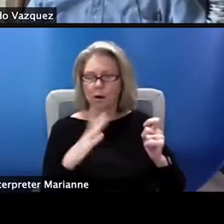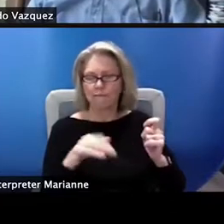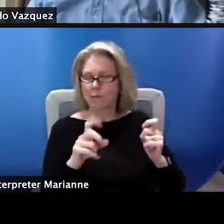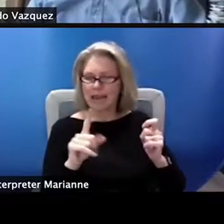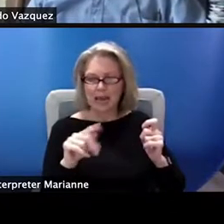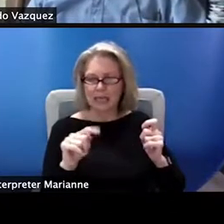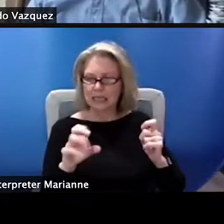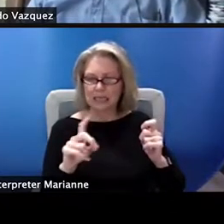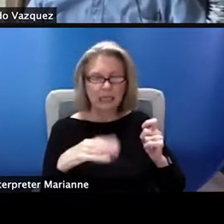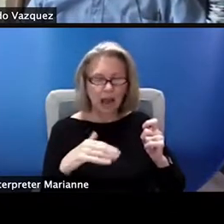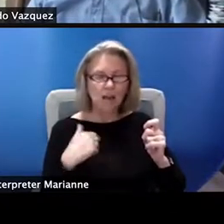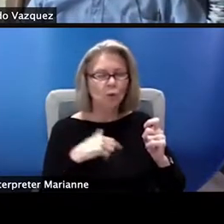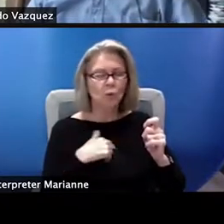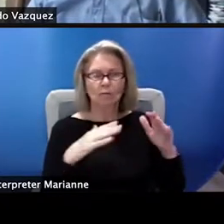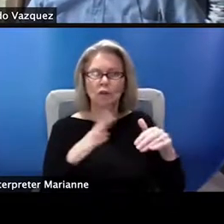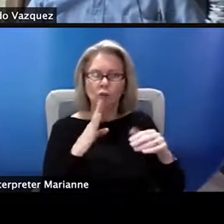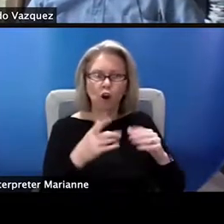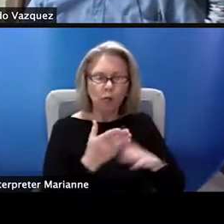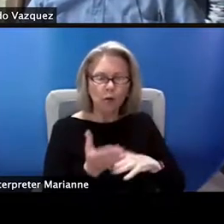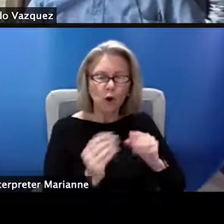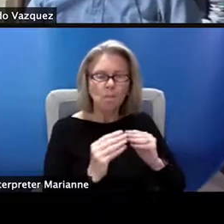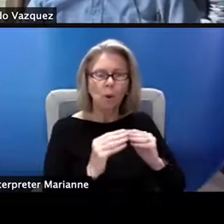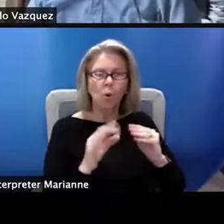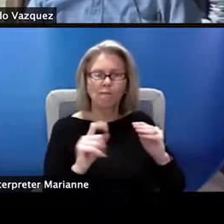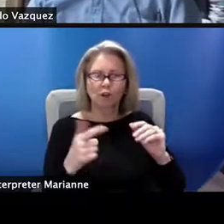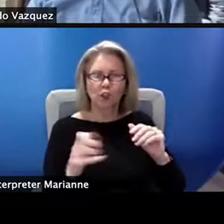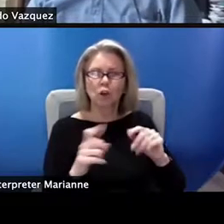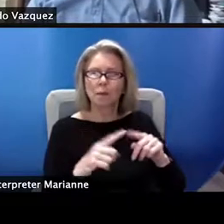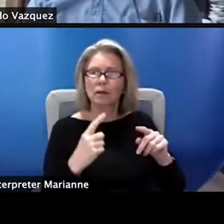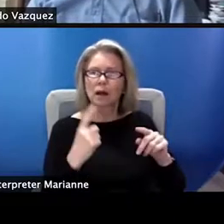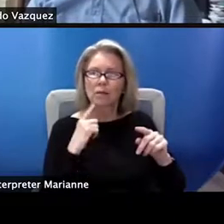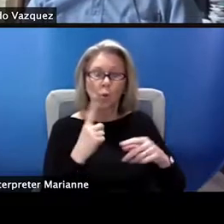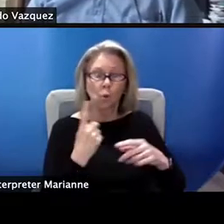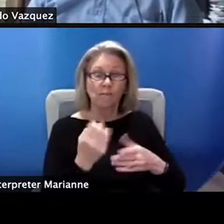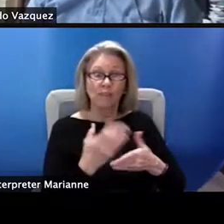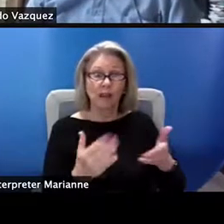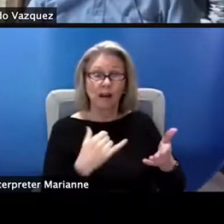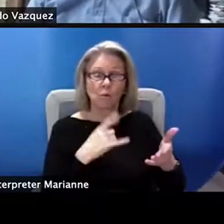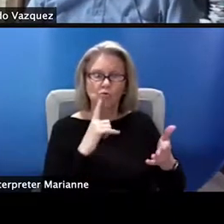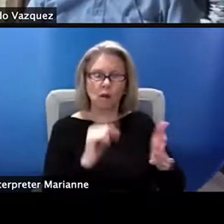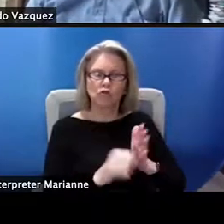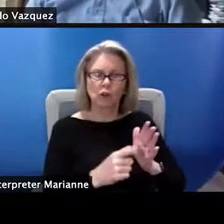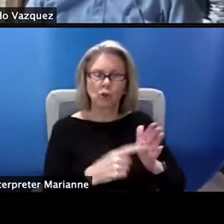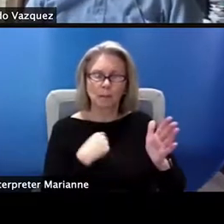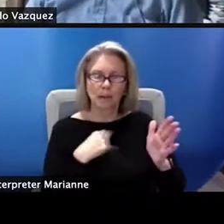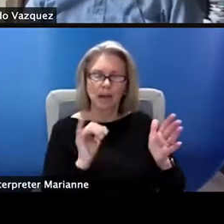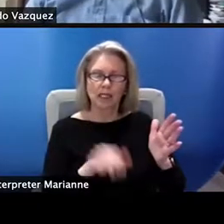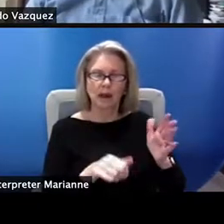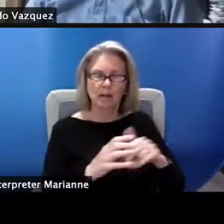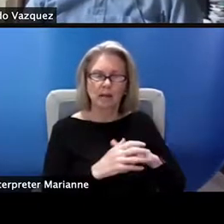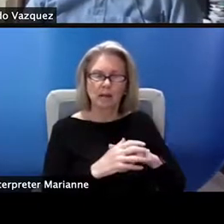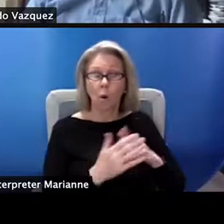we are yet to sort of meet and talk through more footage. But I think one of the things that was really striking to me was the fact,